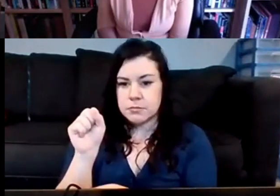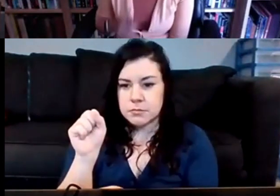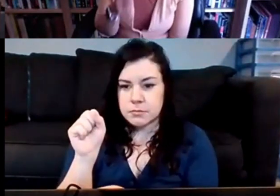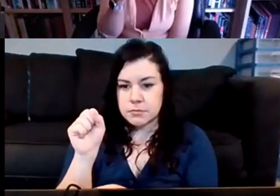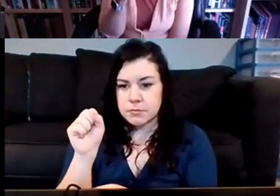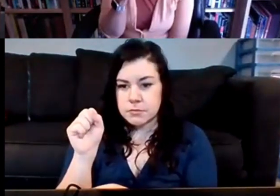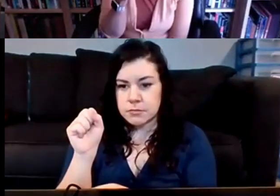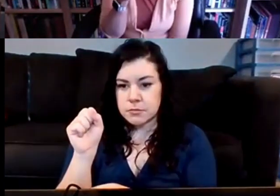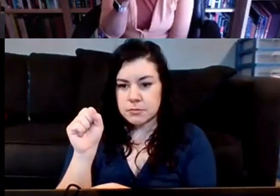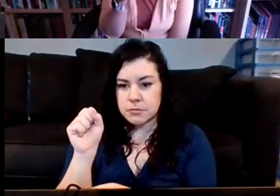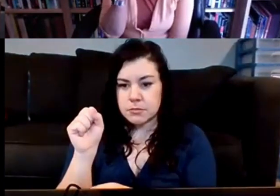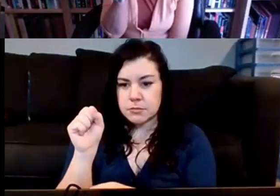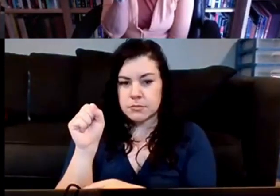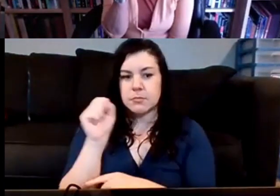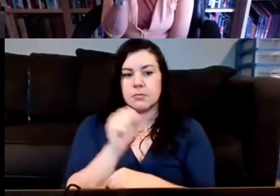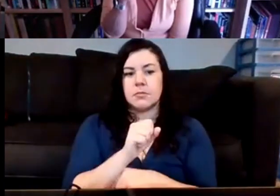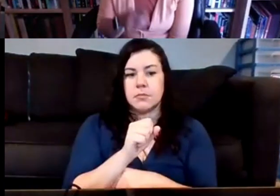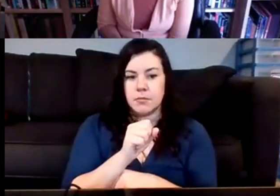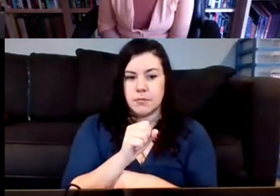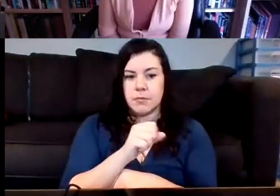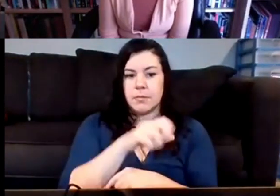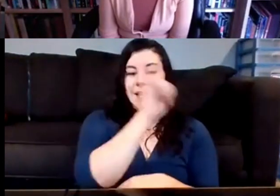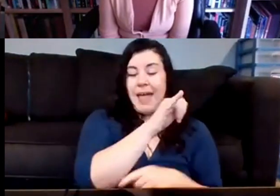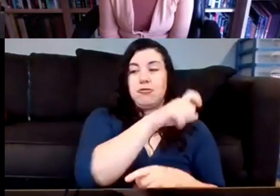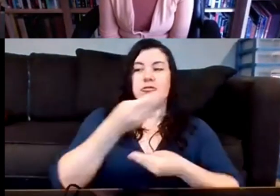pass down, that should be passed down, right? Kind of identifying these